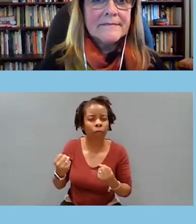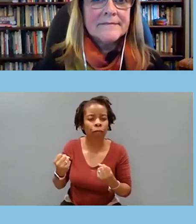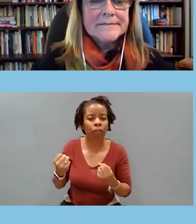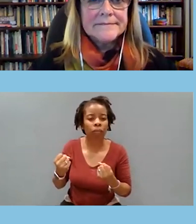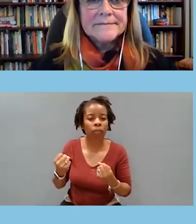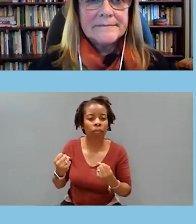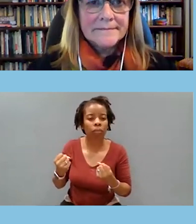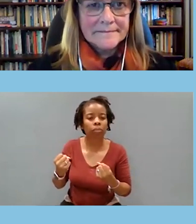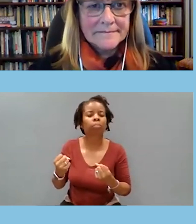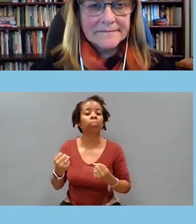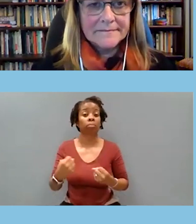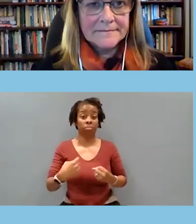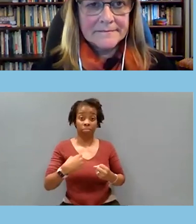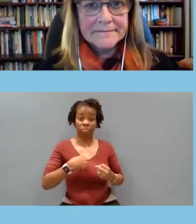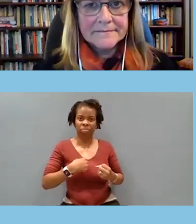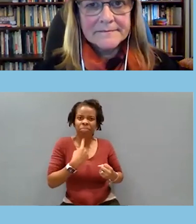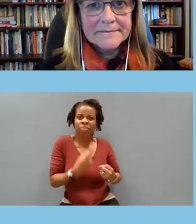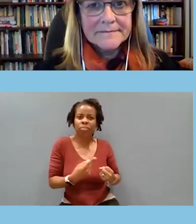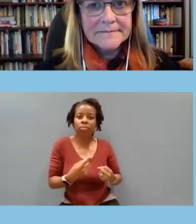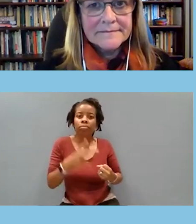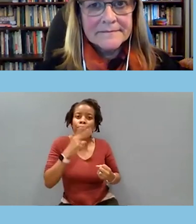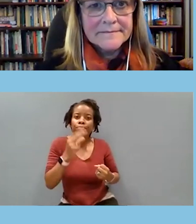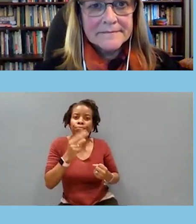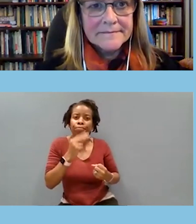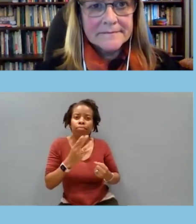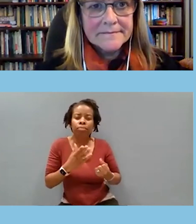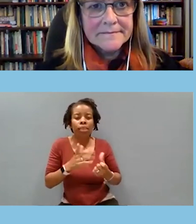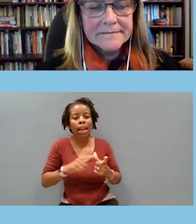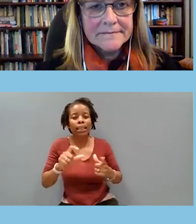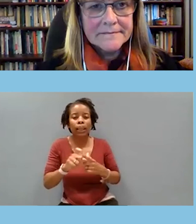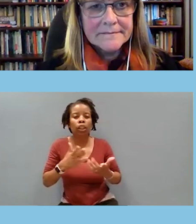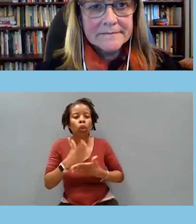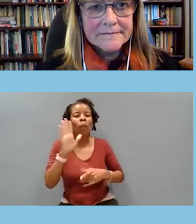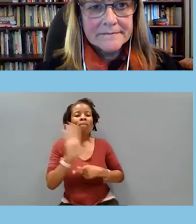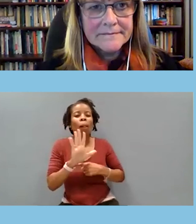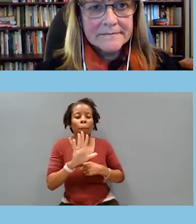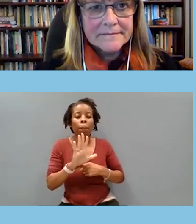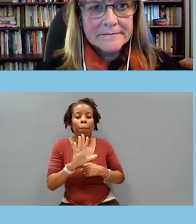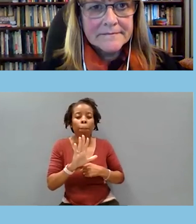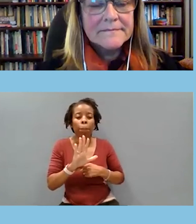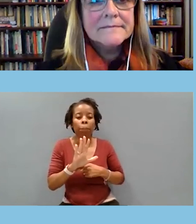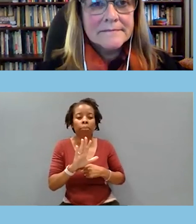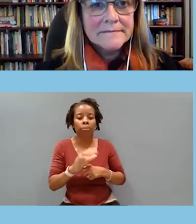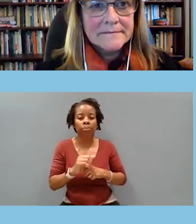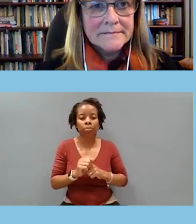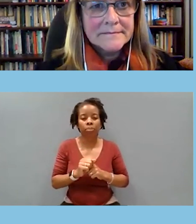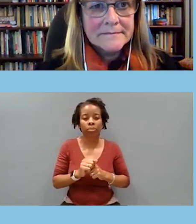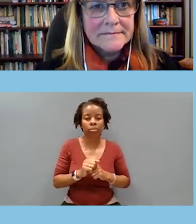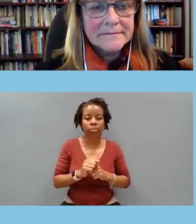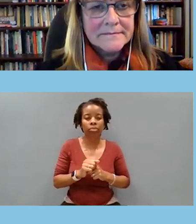the audio description of the film. The two identical